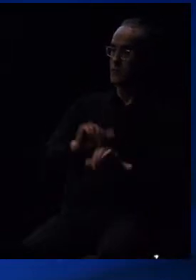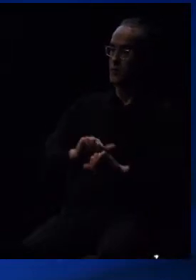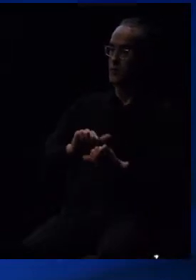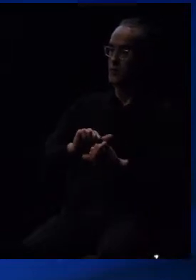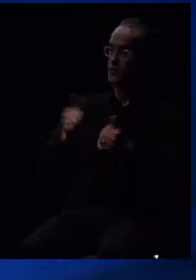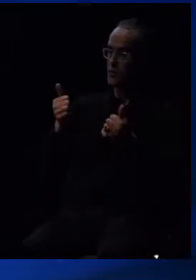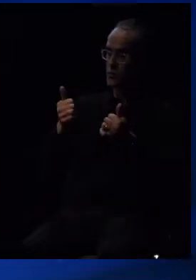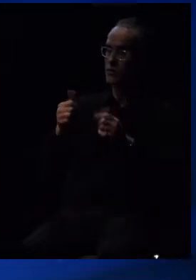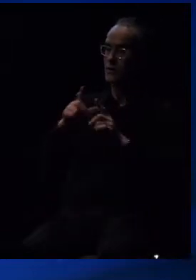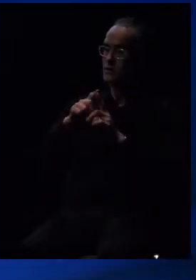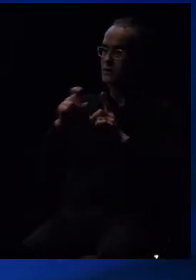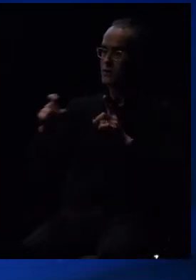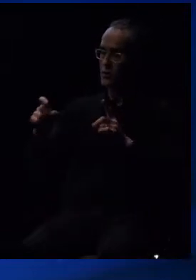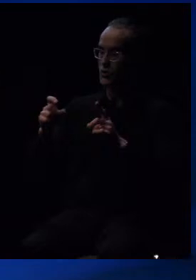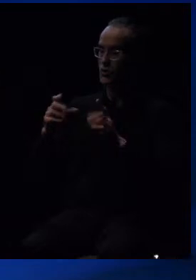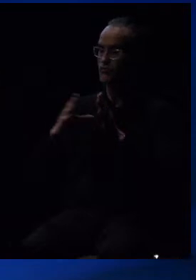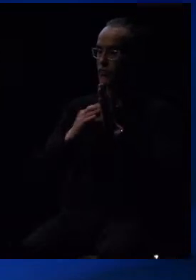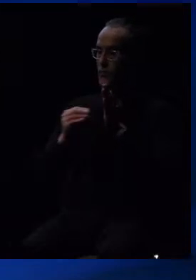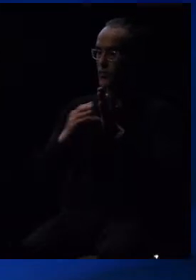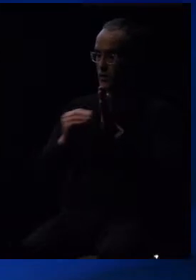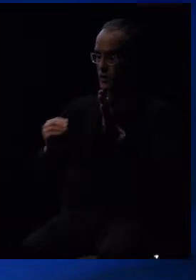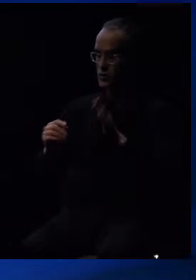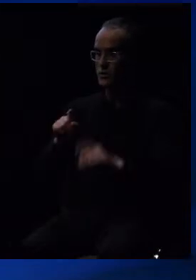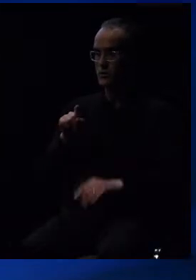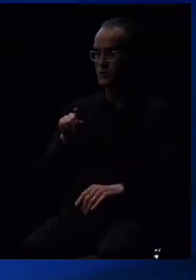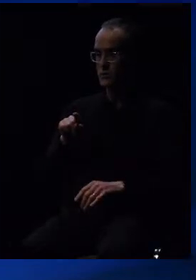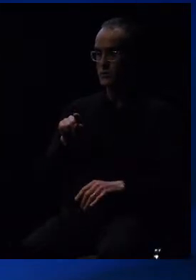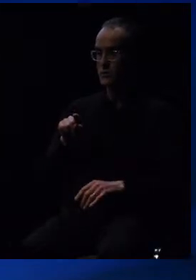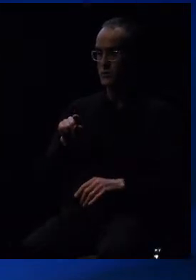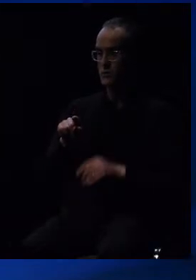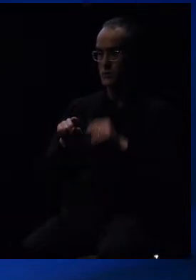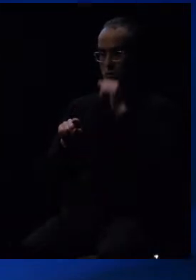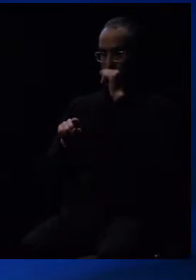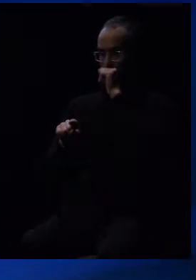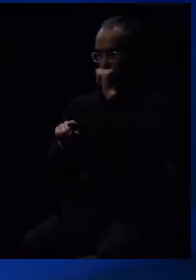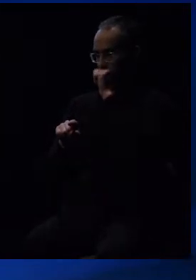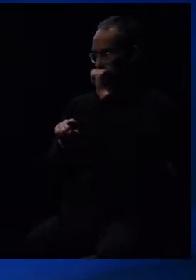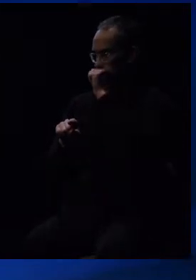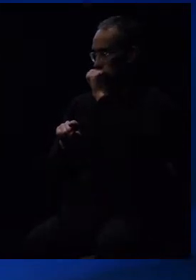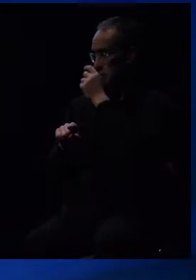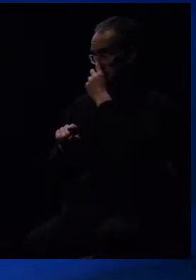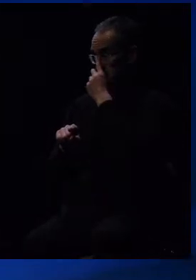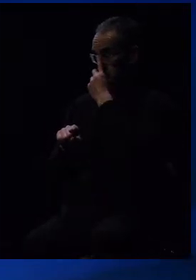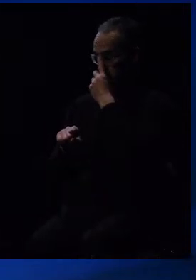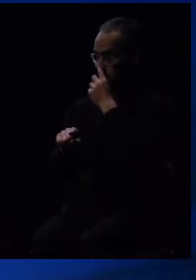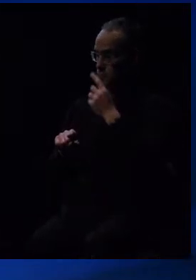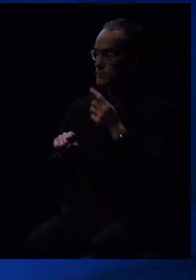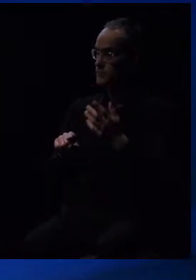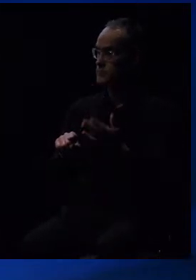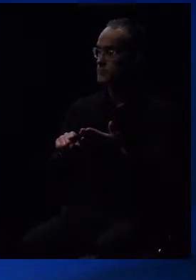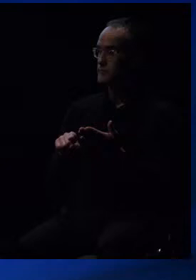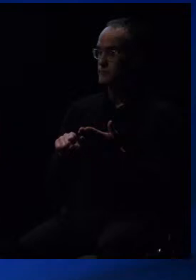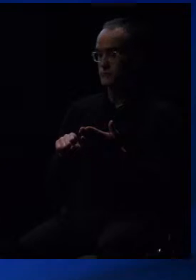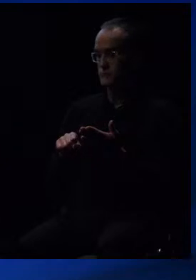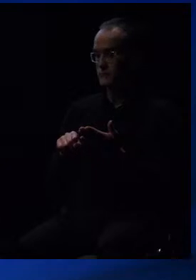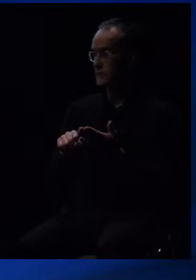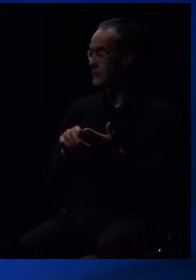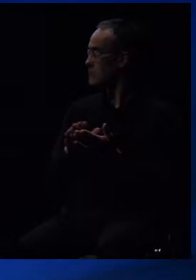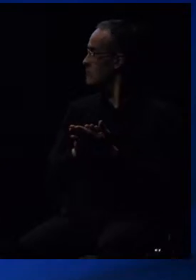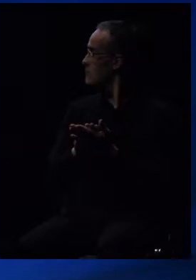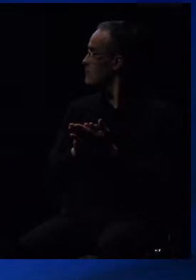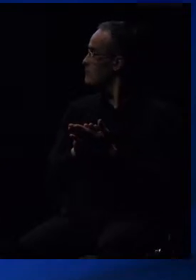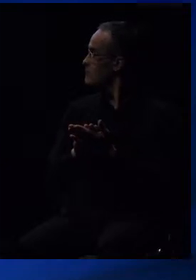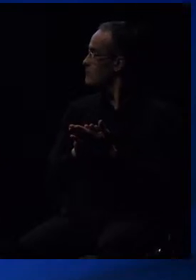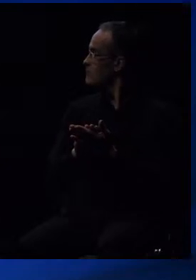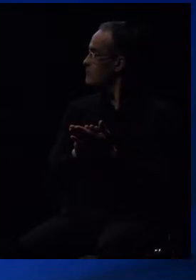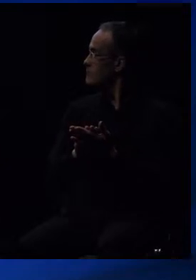reproductions in web that I could find, and yeah, so that's basically